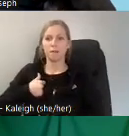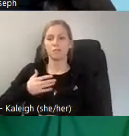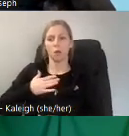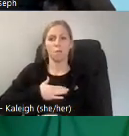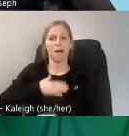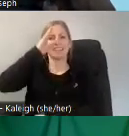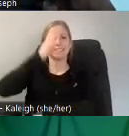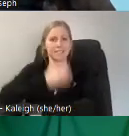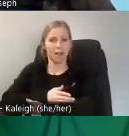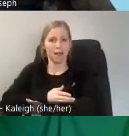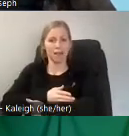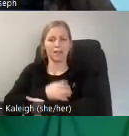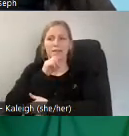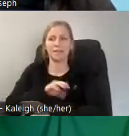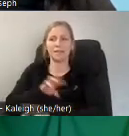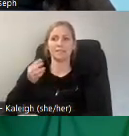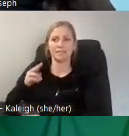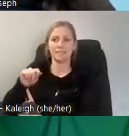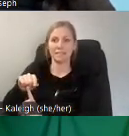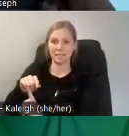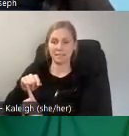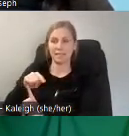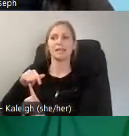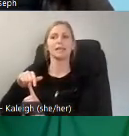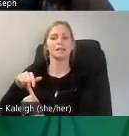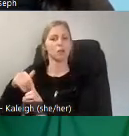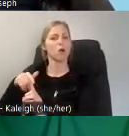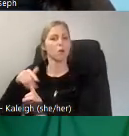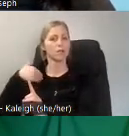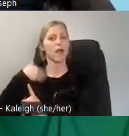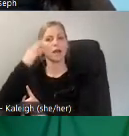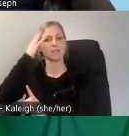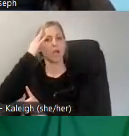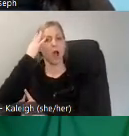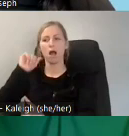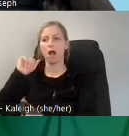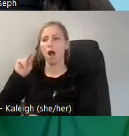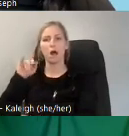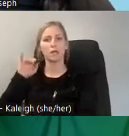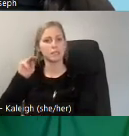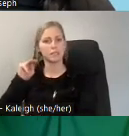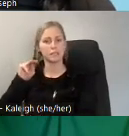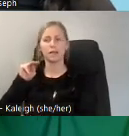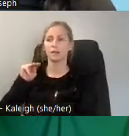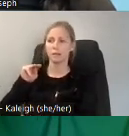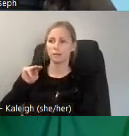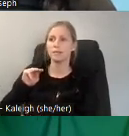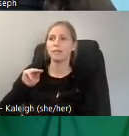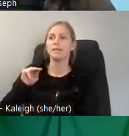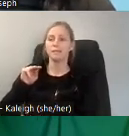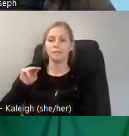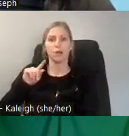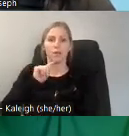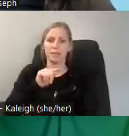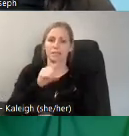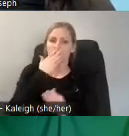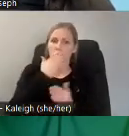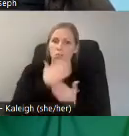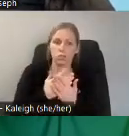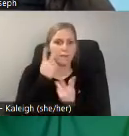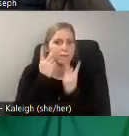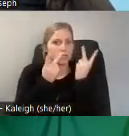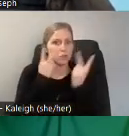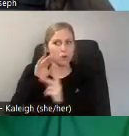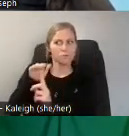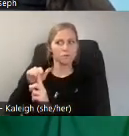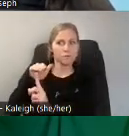son who is 16 and has autism. And so a lot of these things are good visual reminders to him,